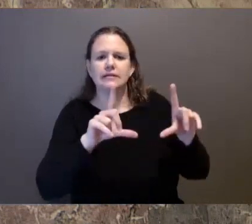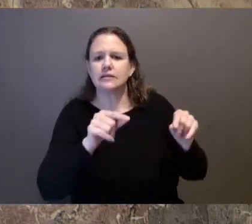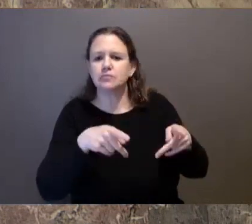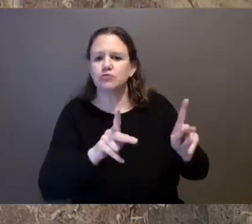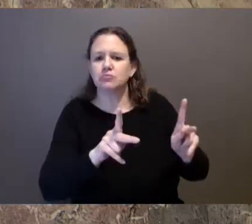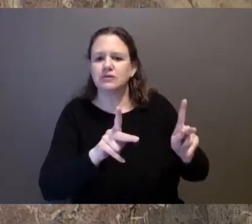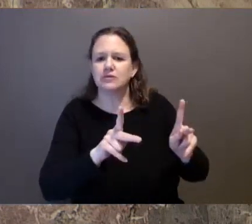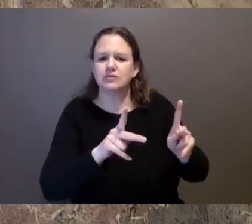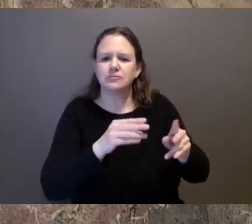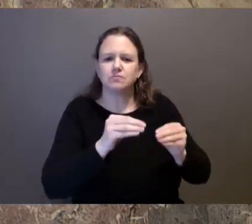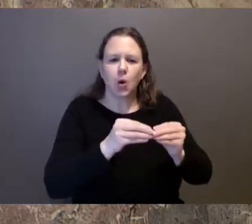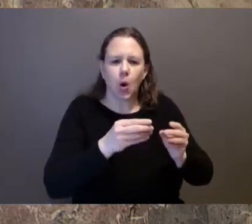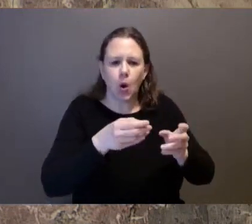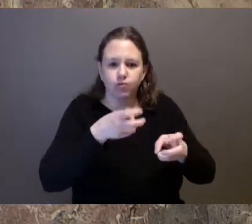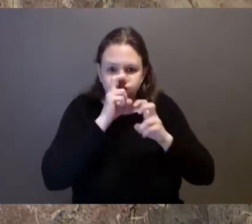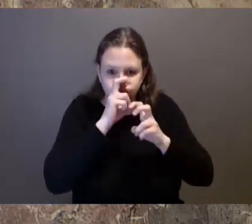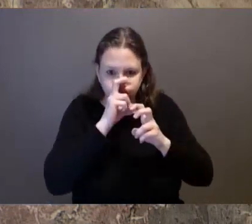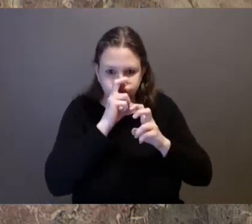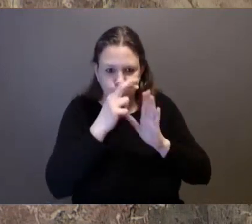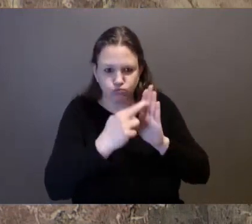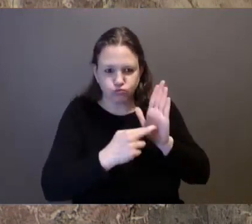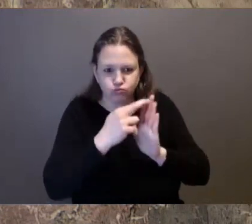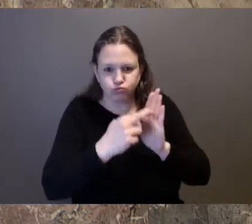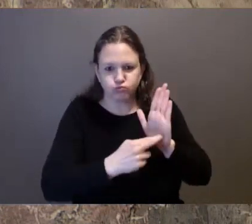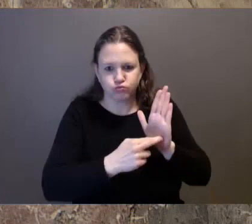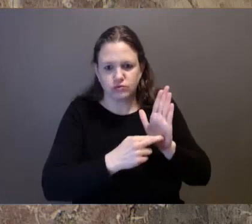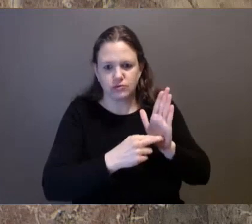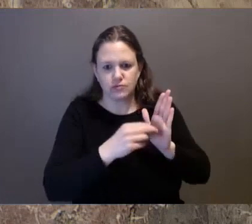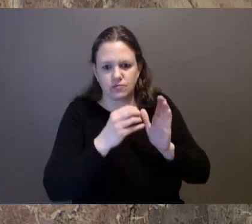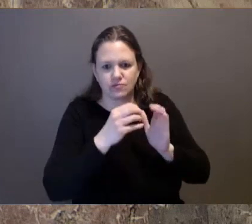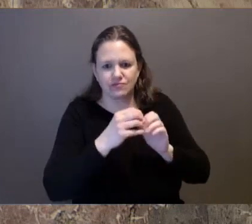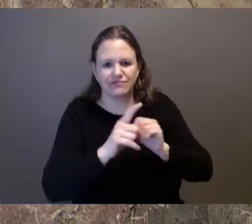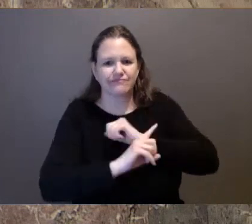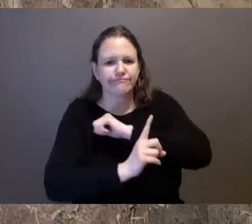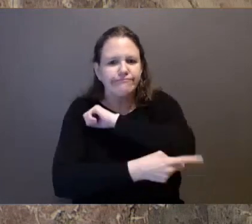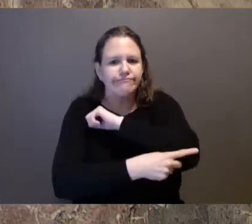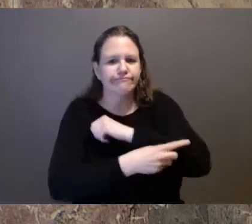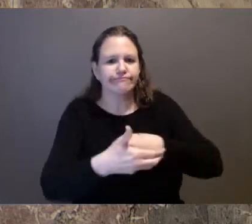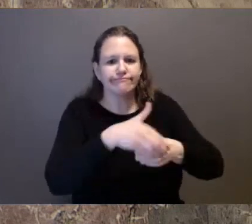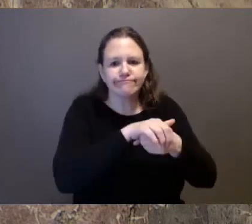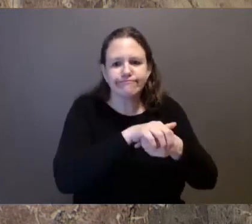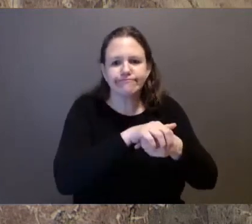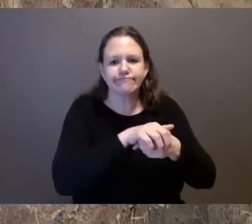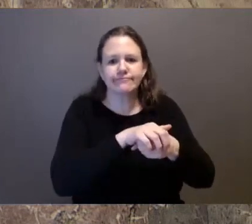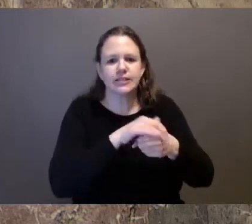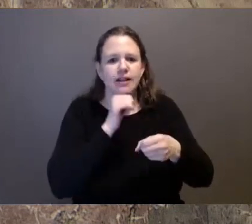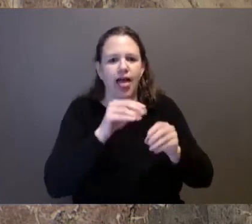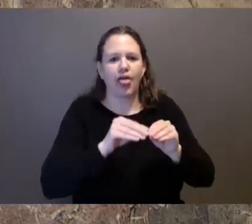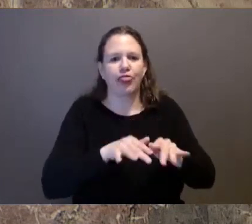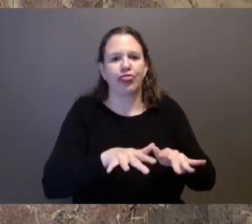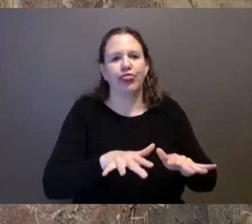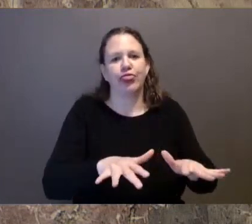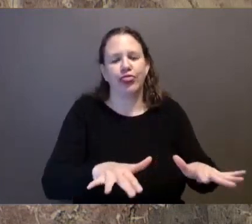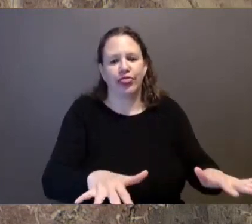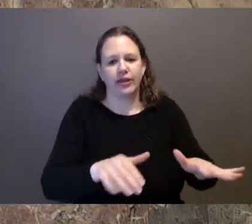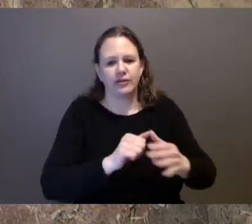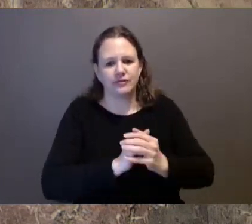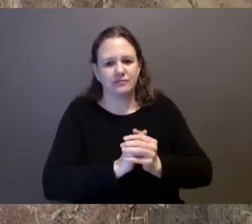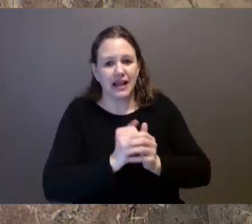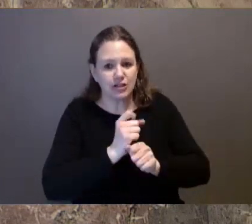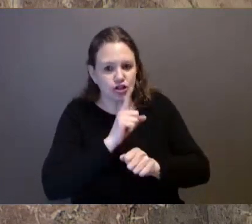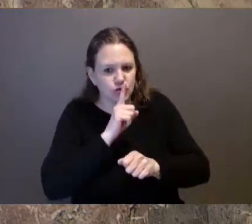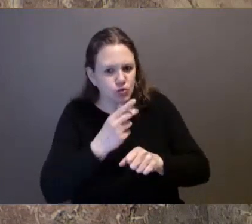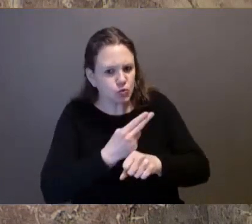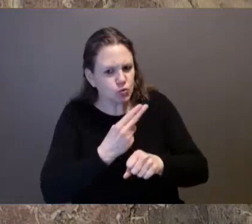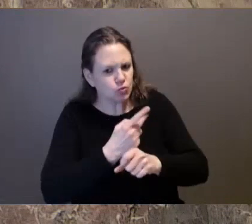increased monitoring, and ensuring that new technologies are being used. All facilities with discharges from